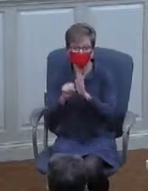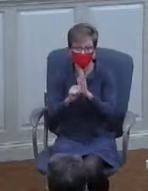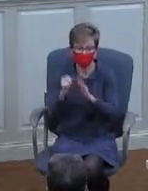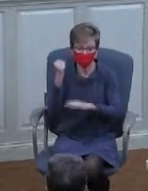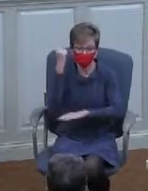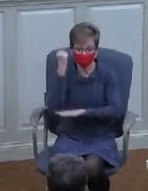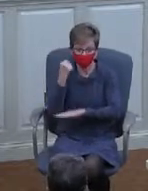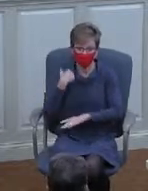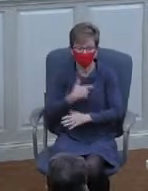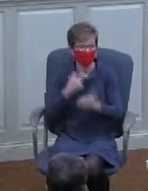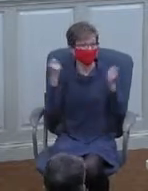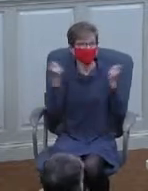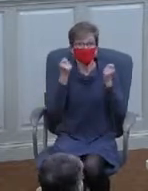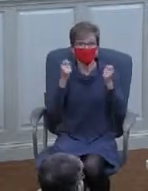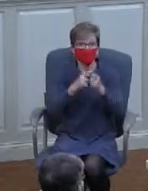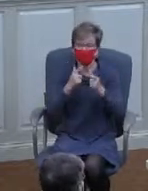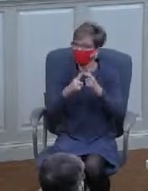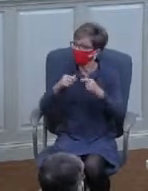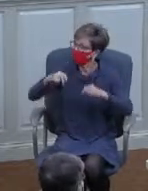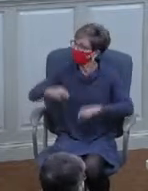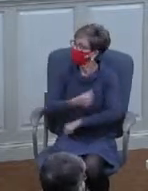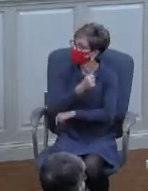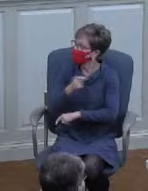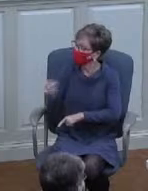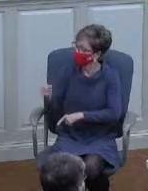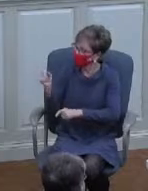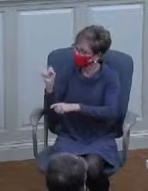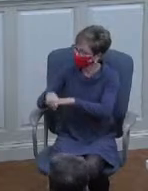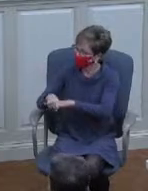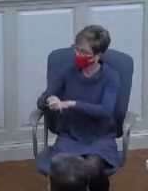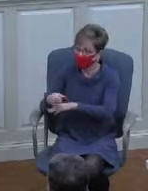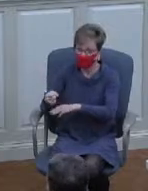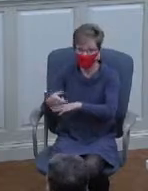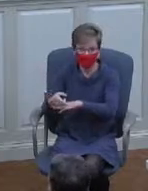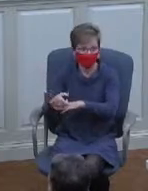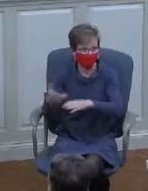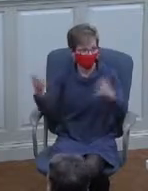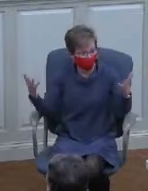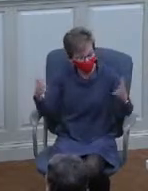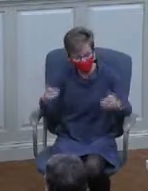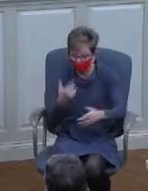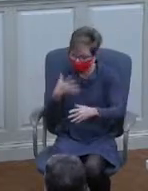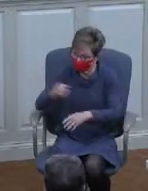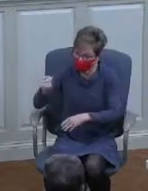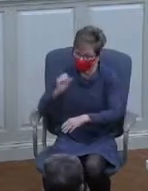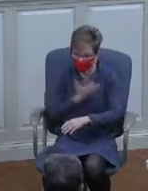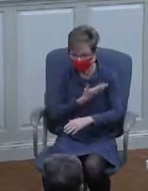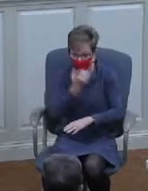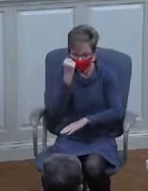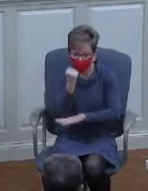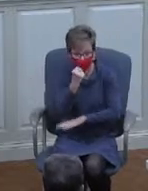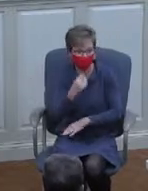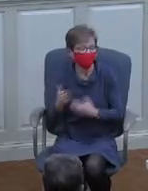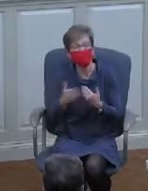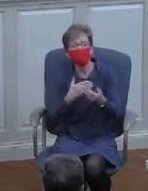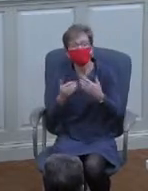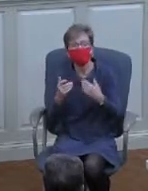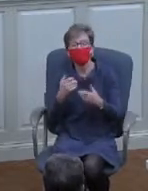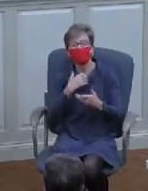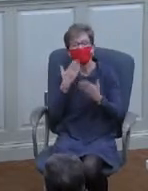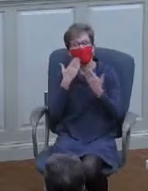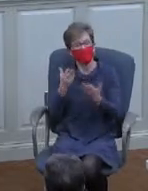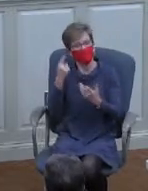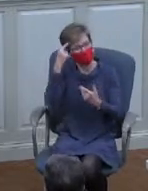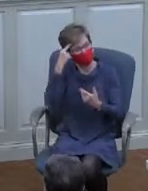celebrated, and then we just said, daggone it, let's go break that girl's leg from Newport and Central. But think about someone from